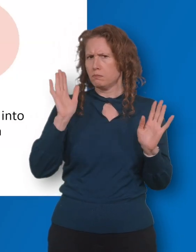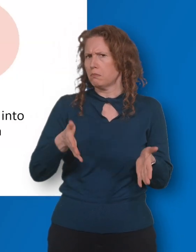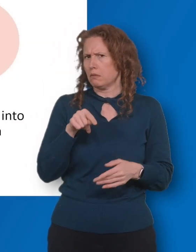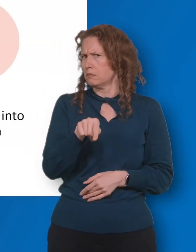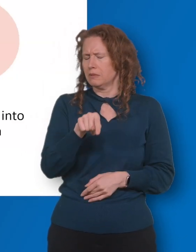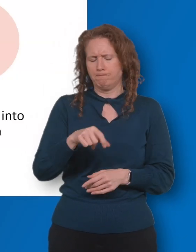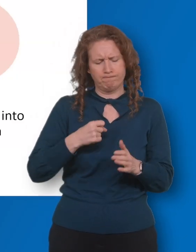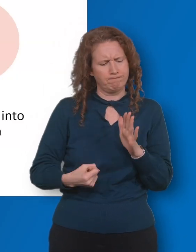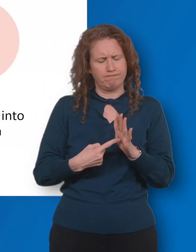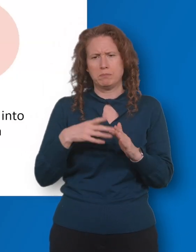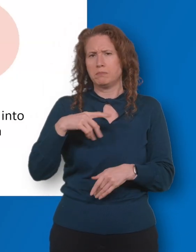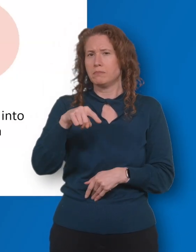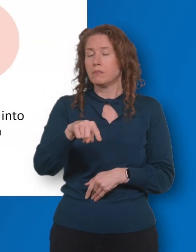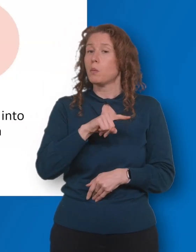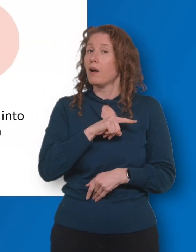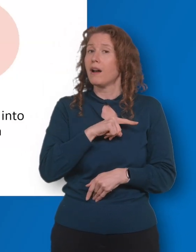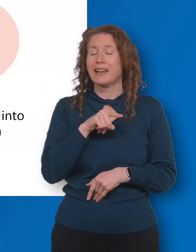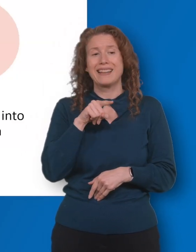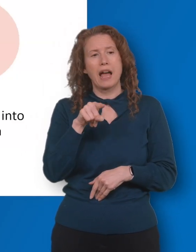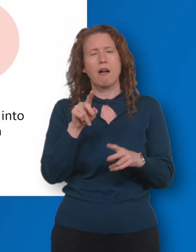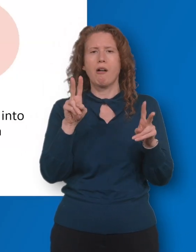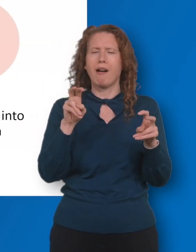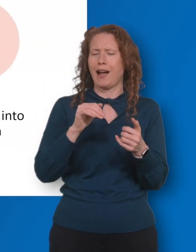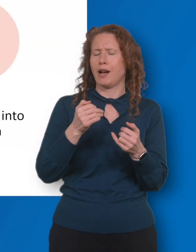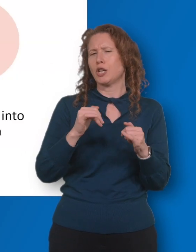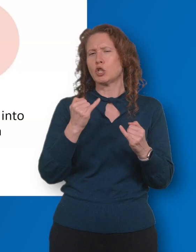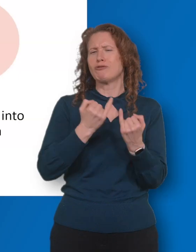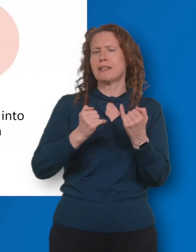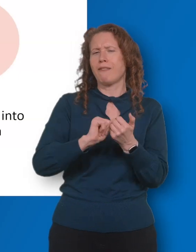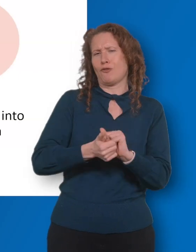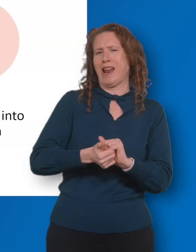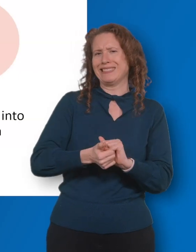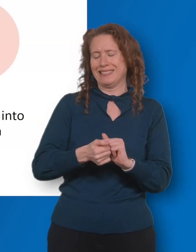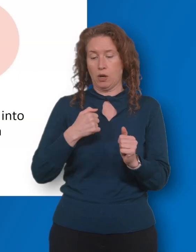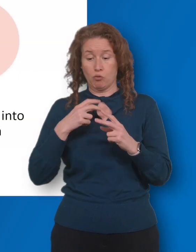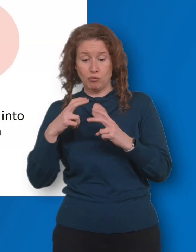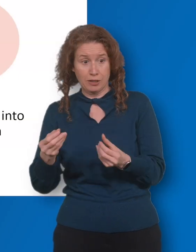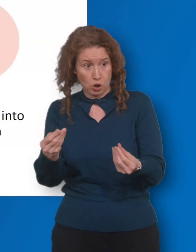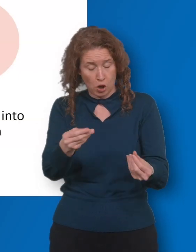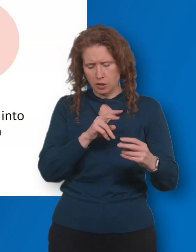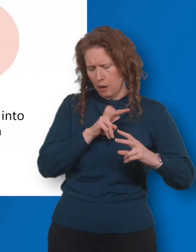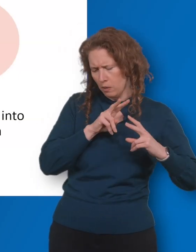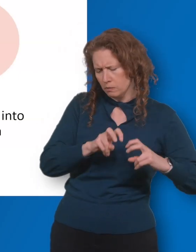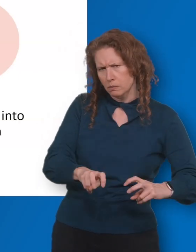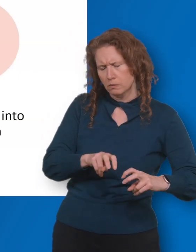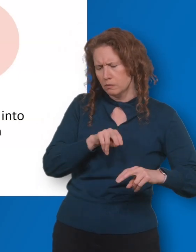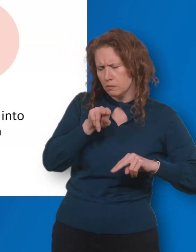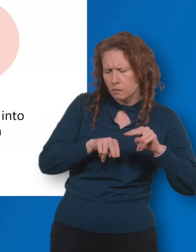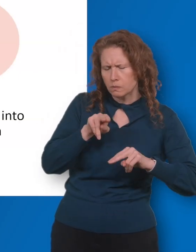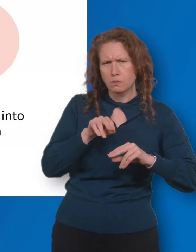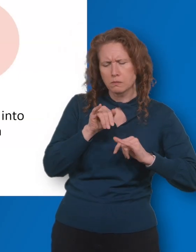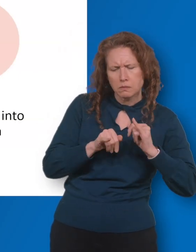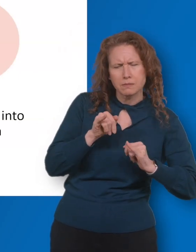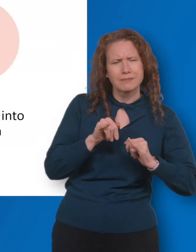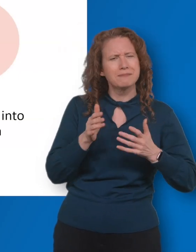centre. They act as critical friends to scrutinize the research that we're doing and want to be doing. And they